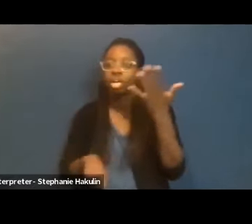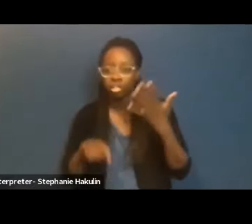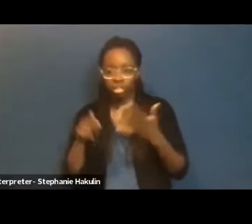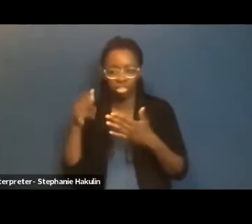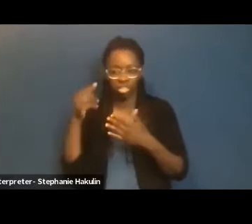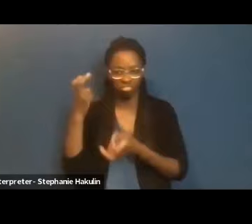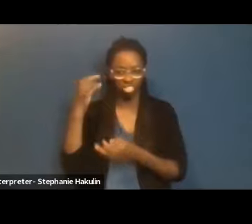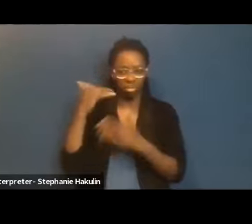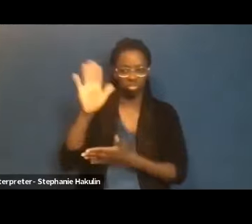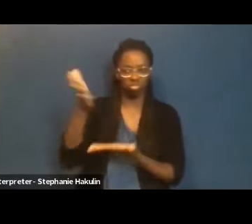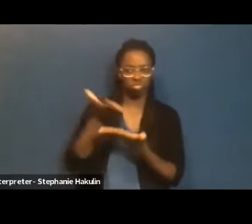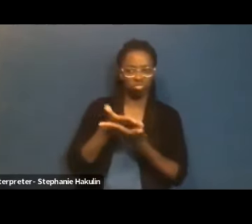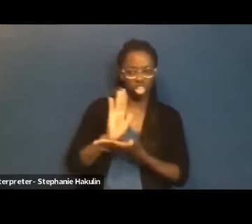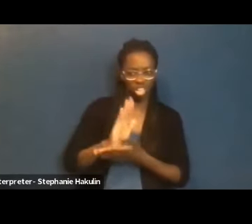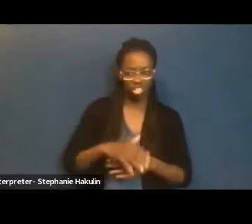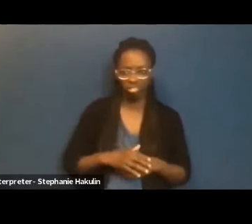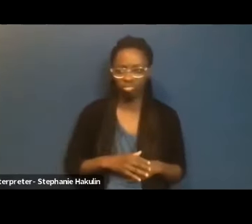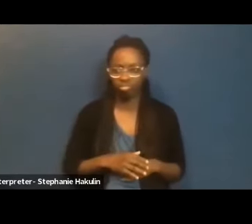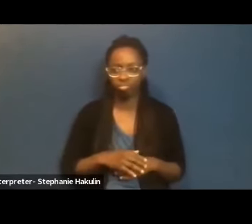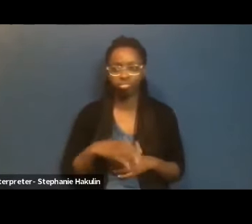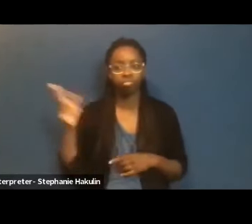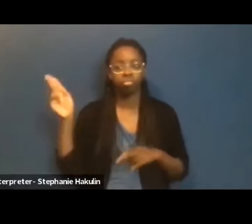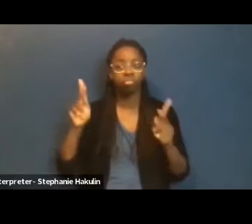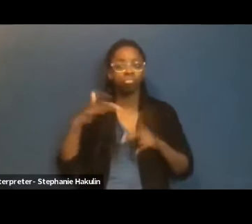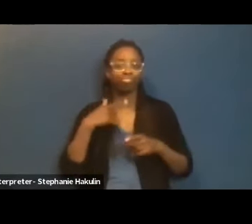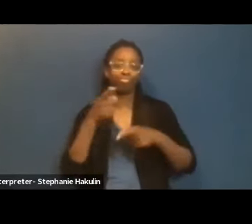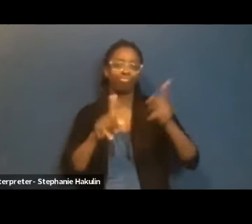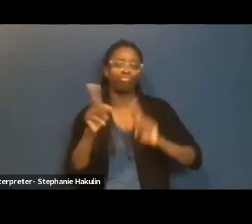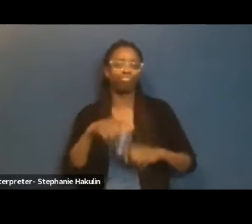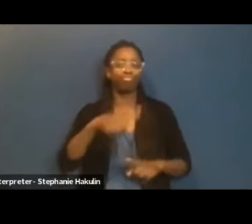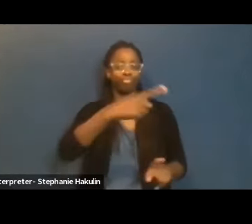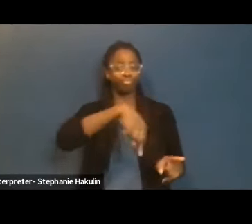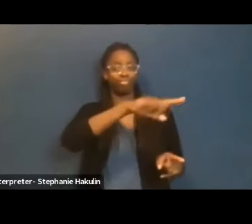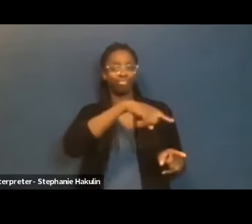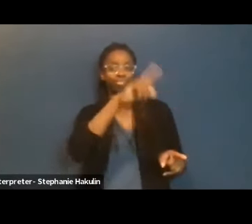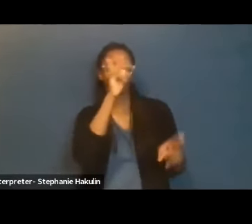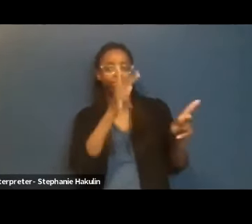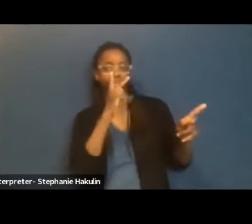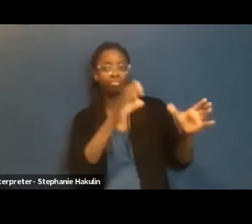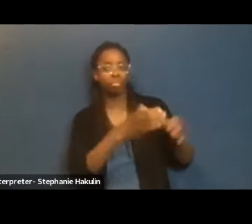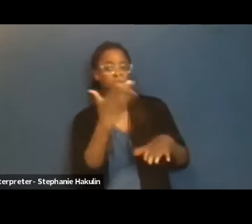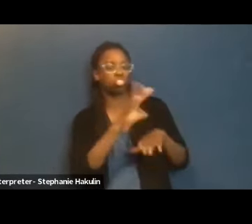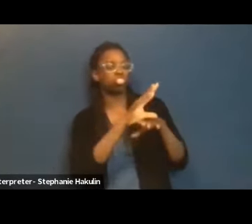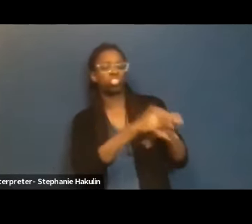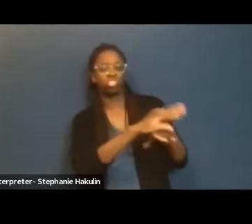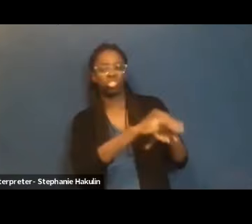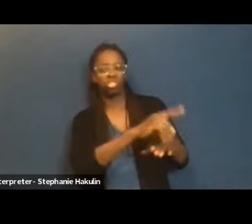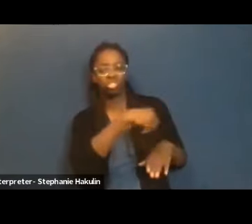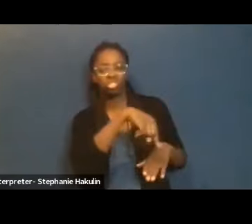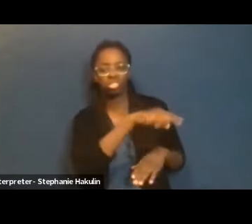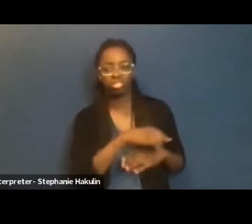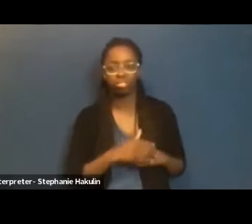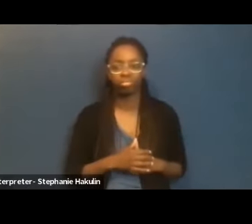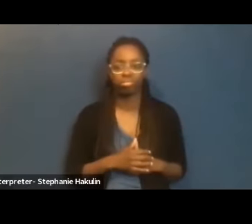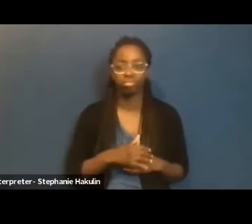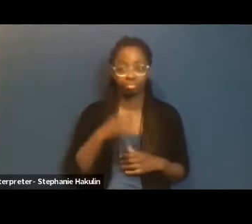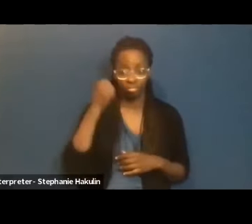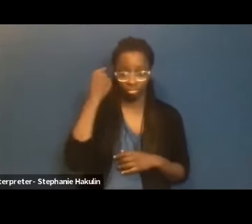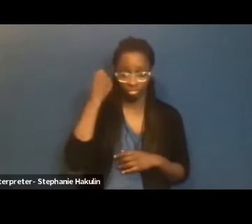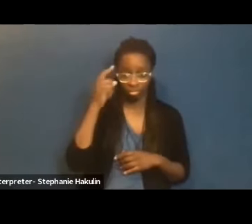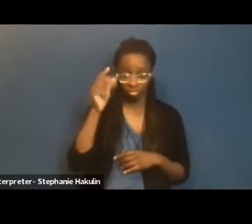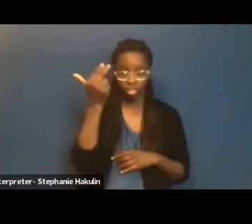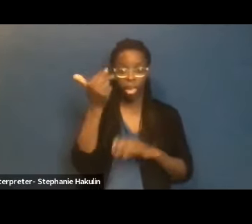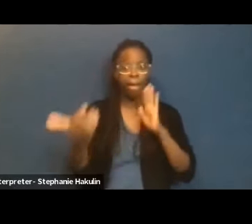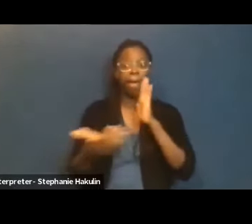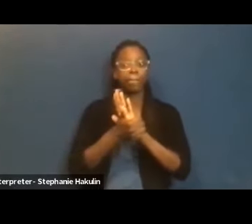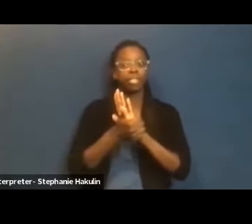reject the reality that they bring our necks like towels. The 13th Amendment was supposed to abolish slavery, not dress it up and call it